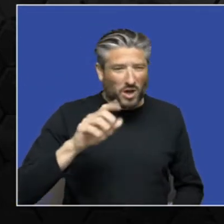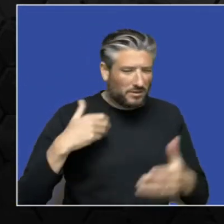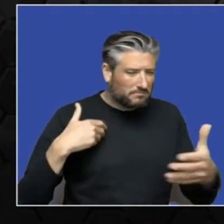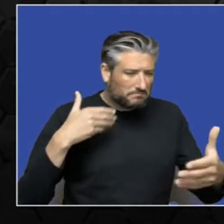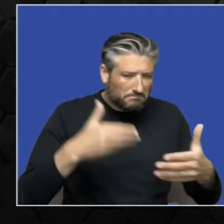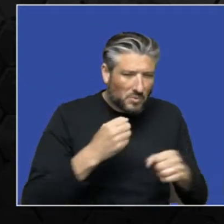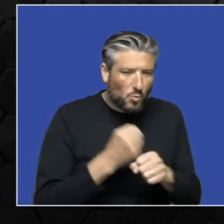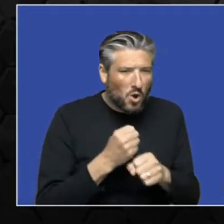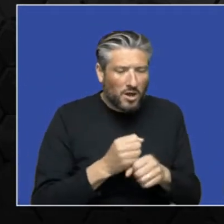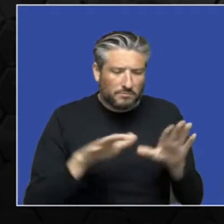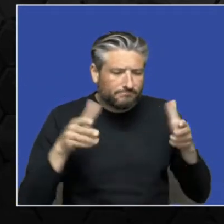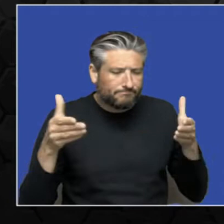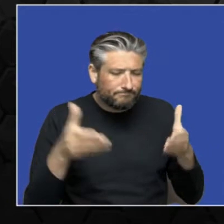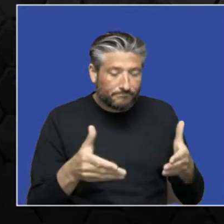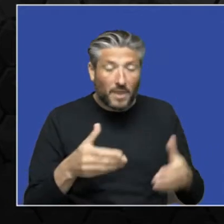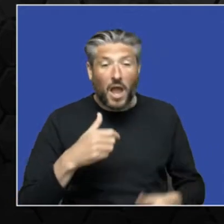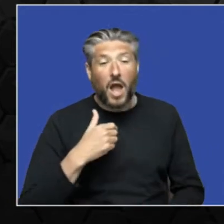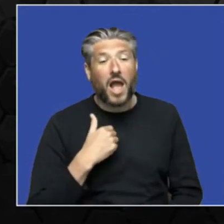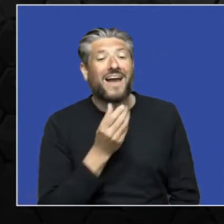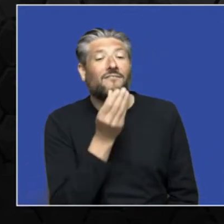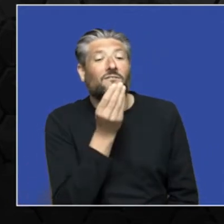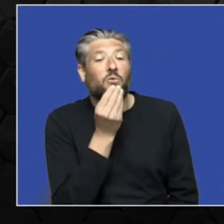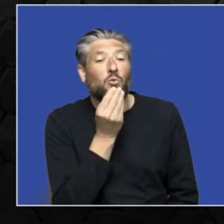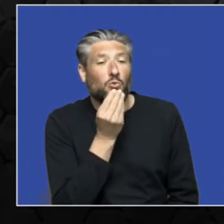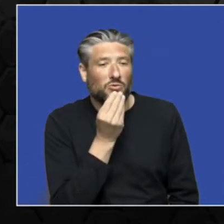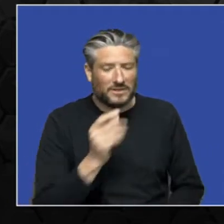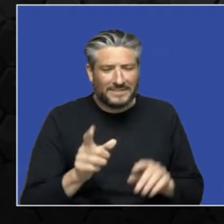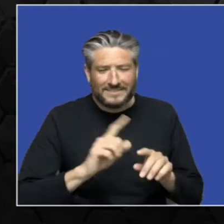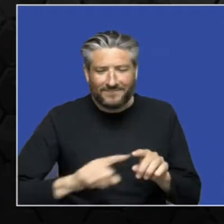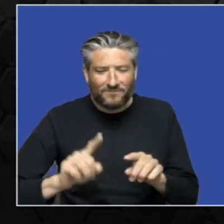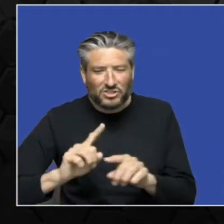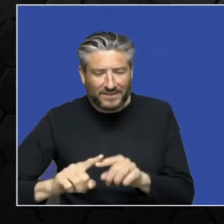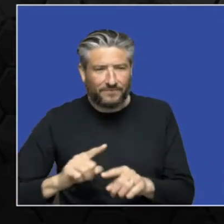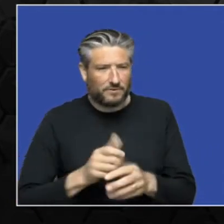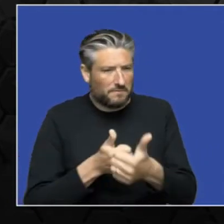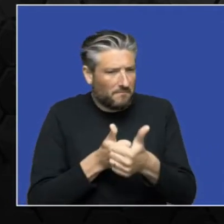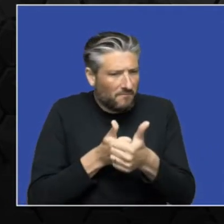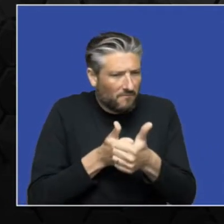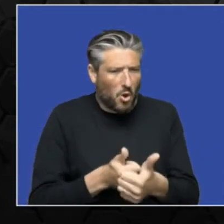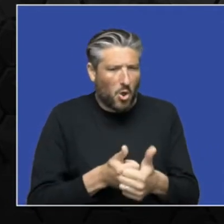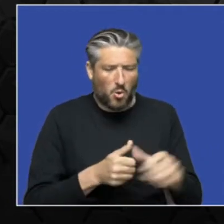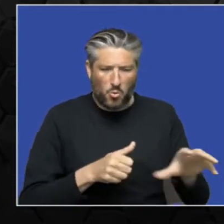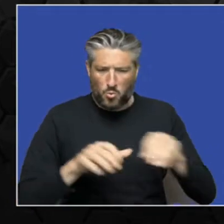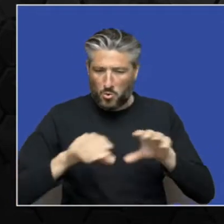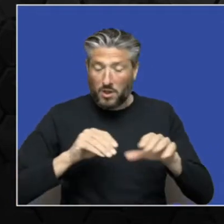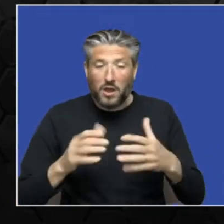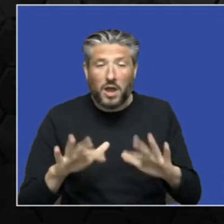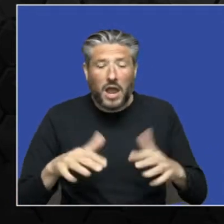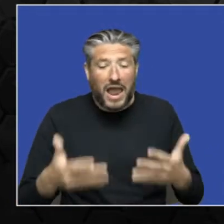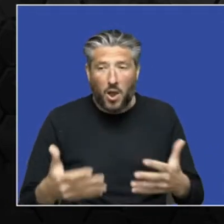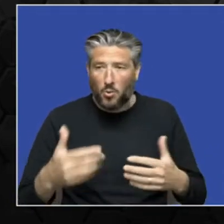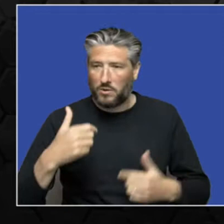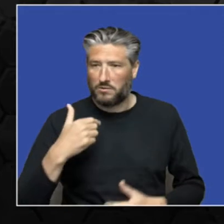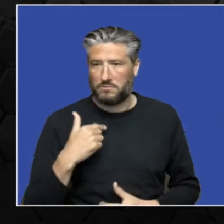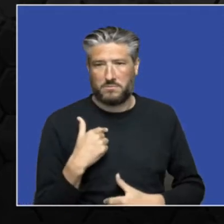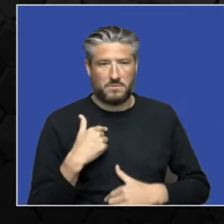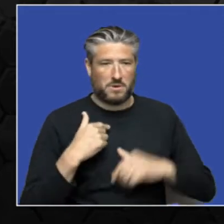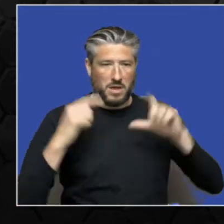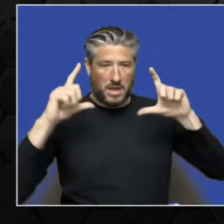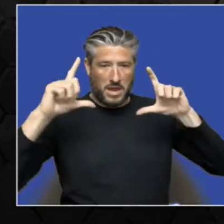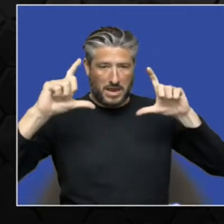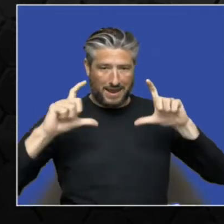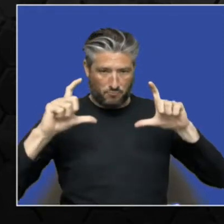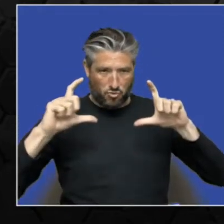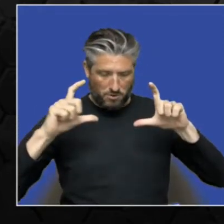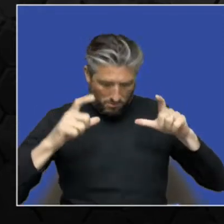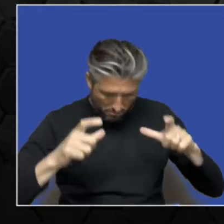I want to track, I can simply point my camera at them, and then I only need to punch in the amount, and it will calculate all